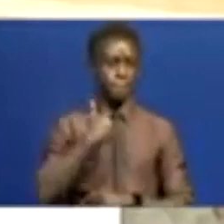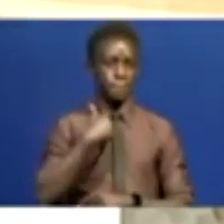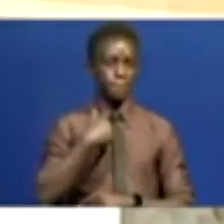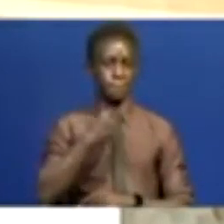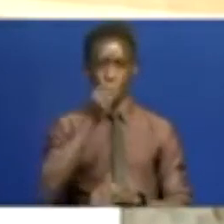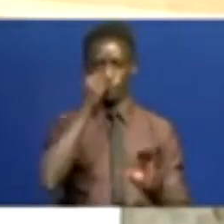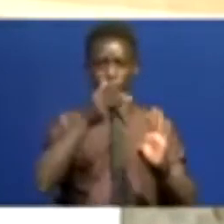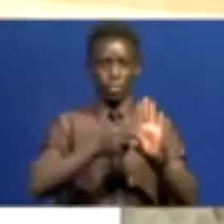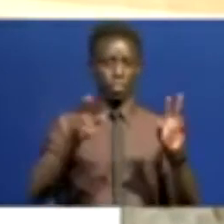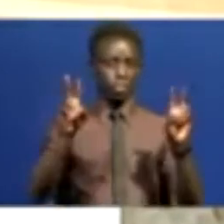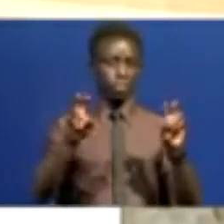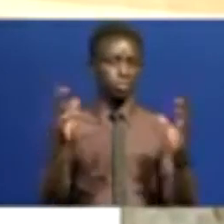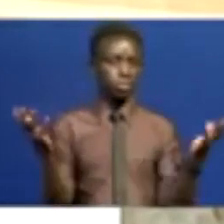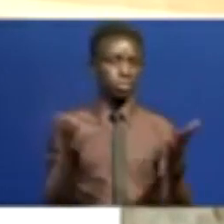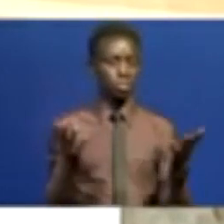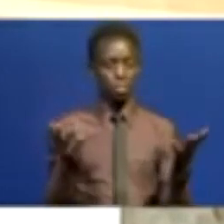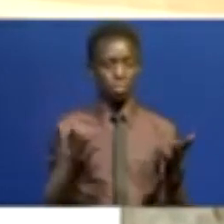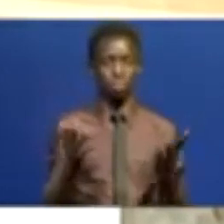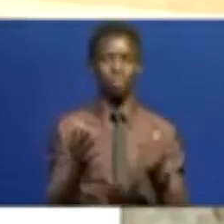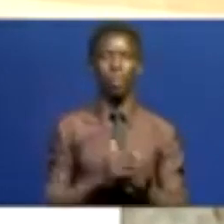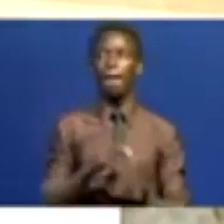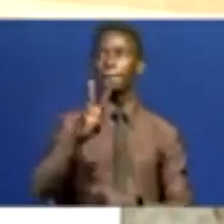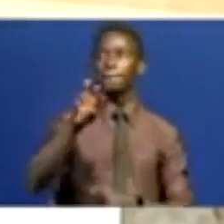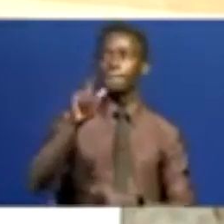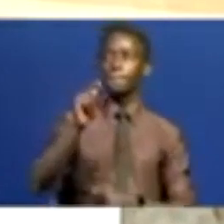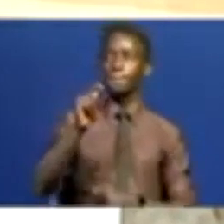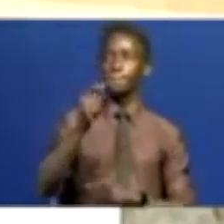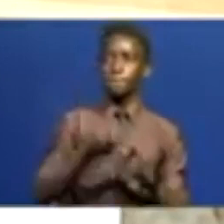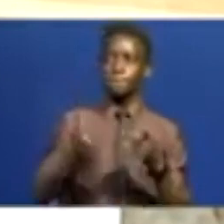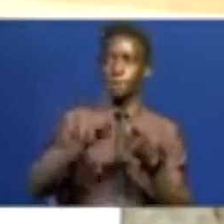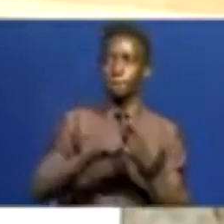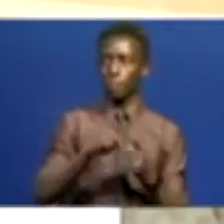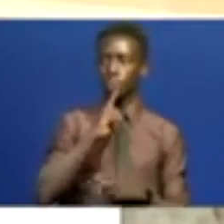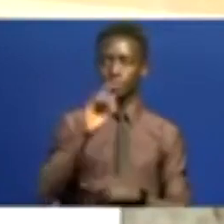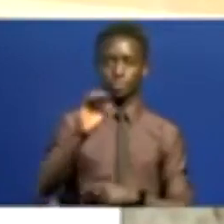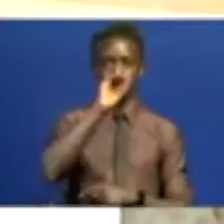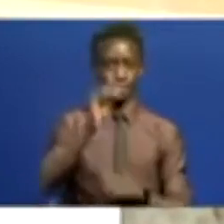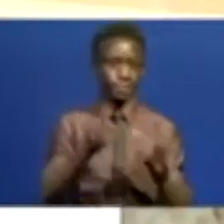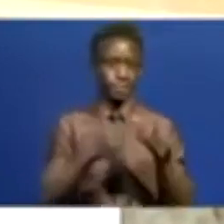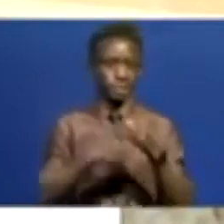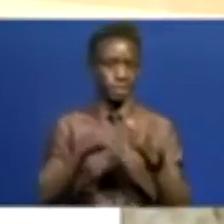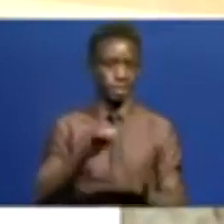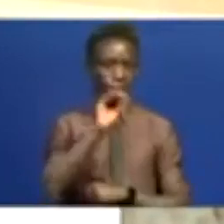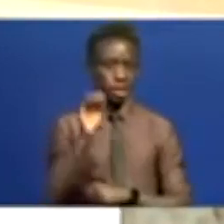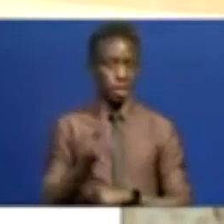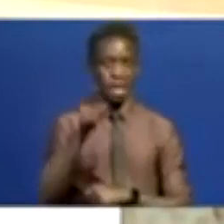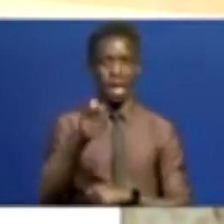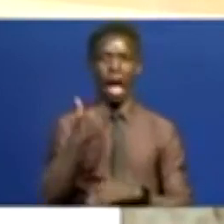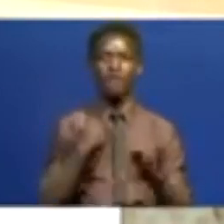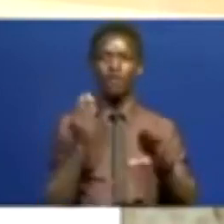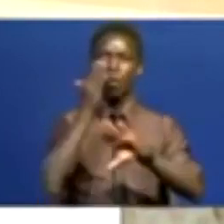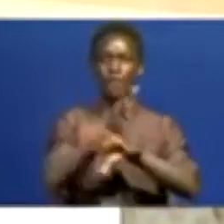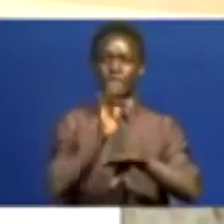VAT was increased by a cool 100% to 16%. This has had an overall effect on the cost